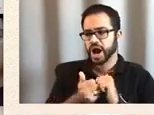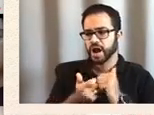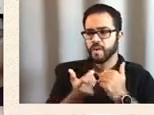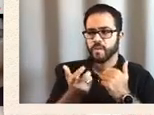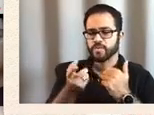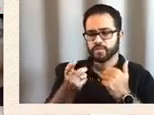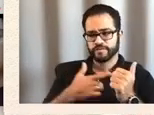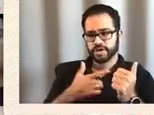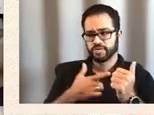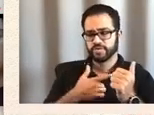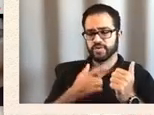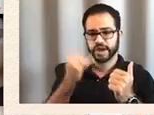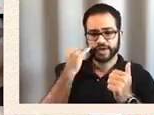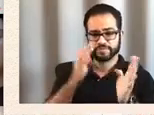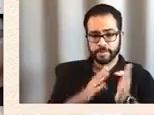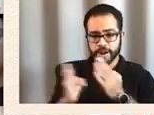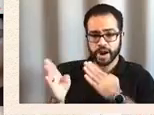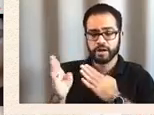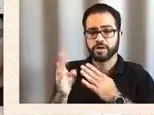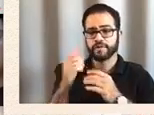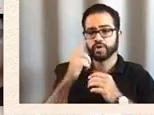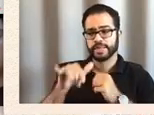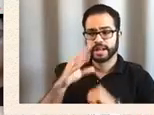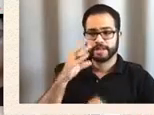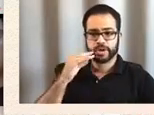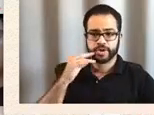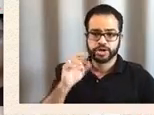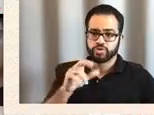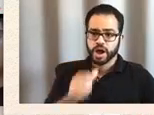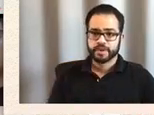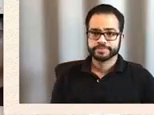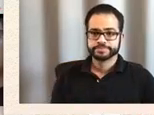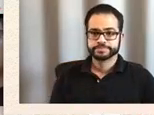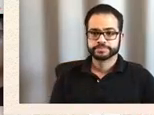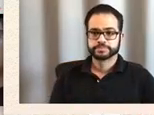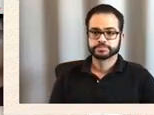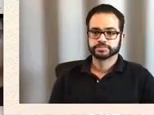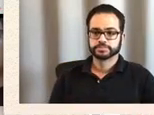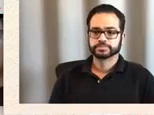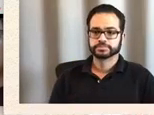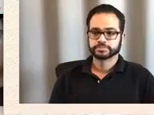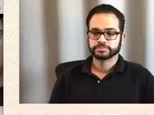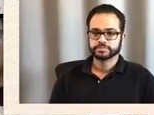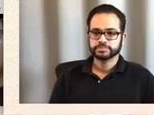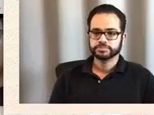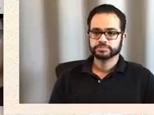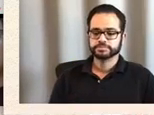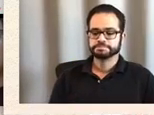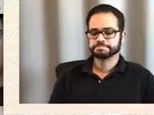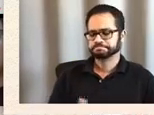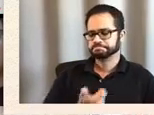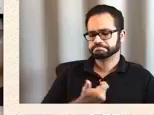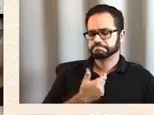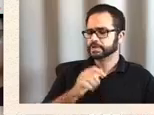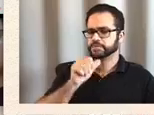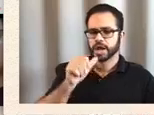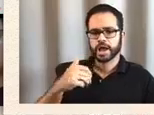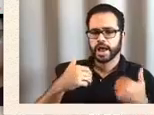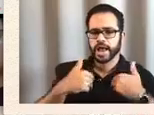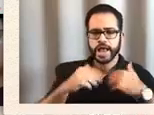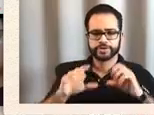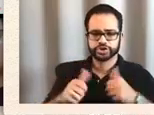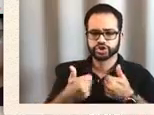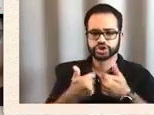you were prepared for that experience. So I actually have not had a challenge with the implementation of